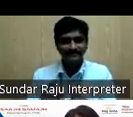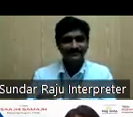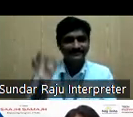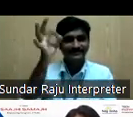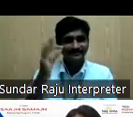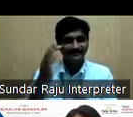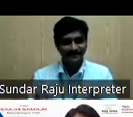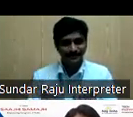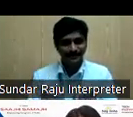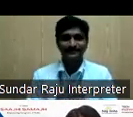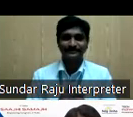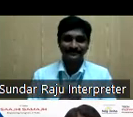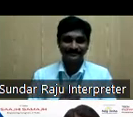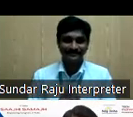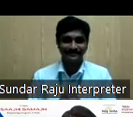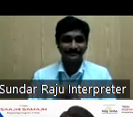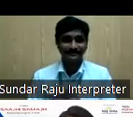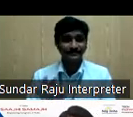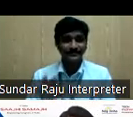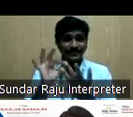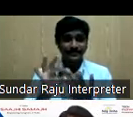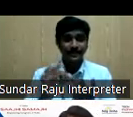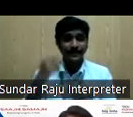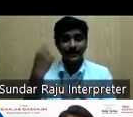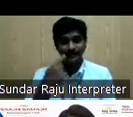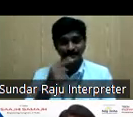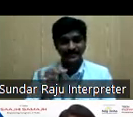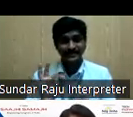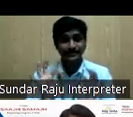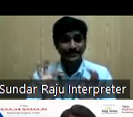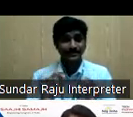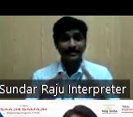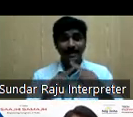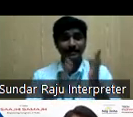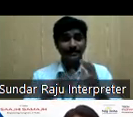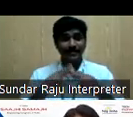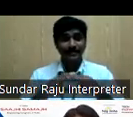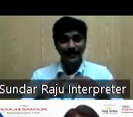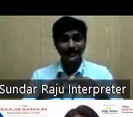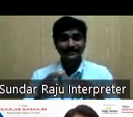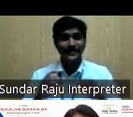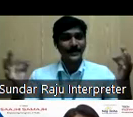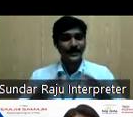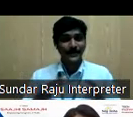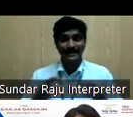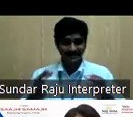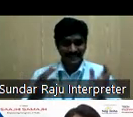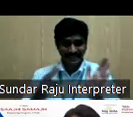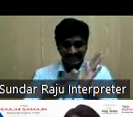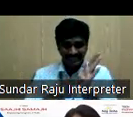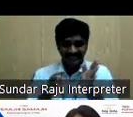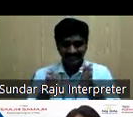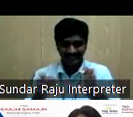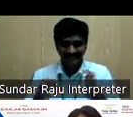ones. Today is special for us at Tech Mahindra Foundation, because today, along with Nayi Disha, we would be releasing